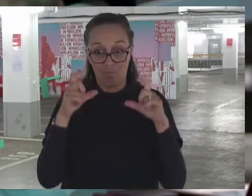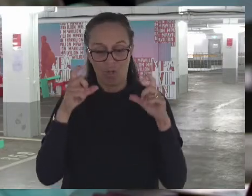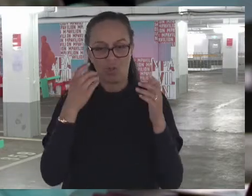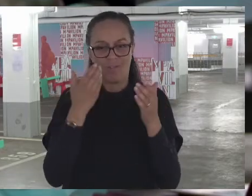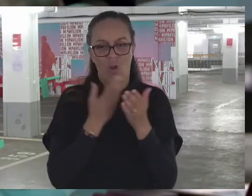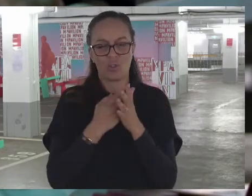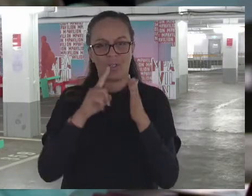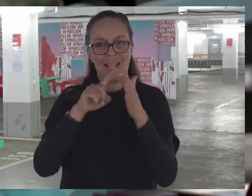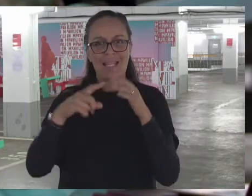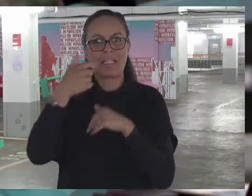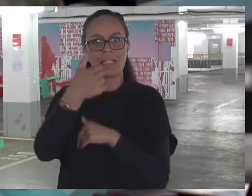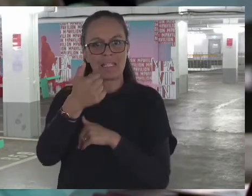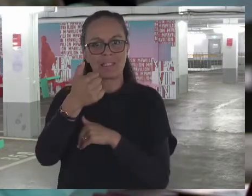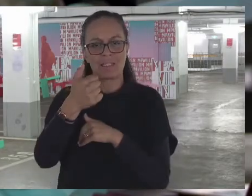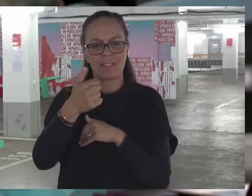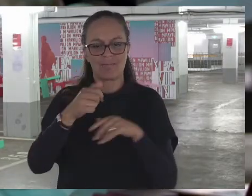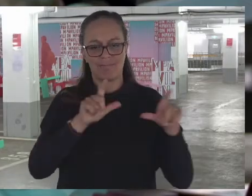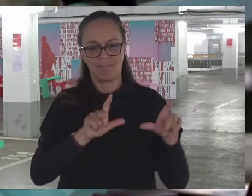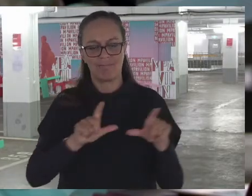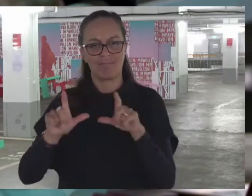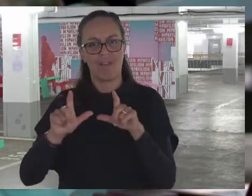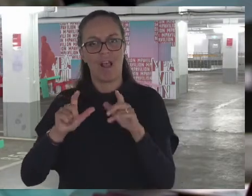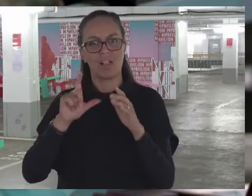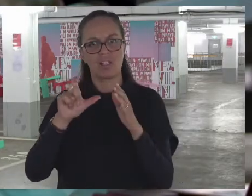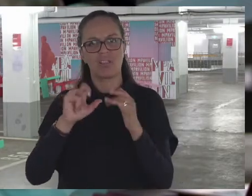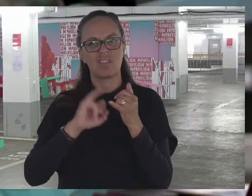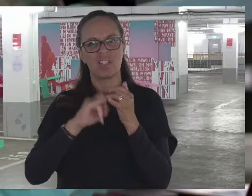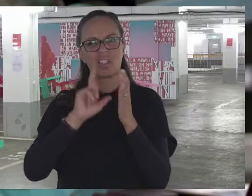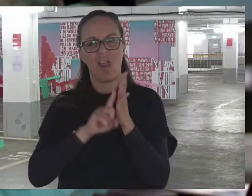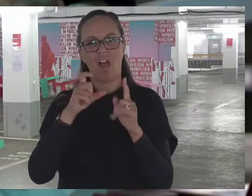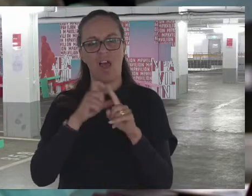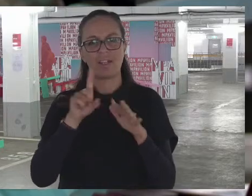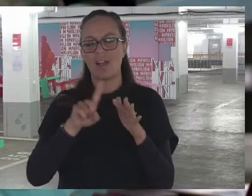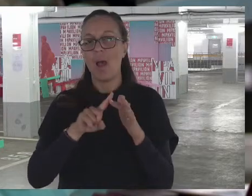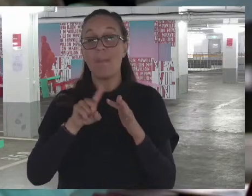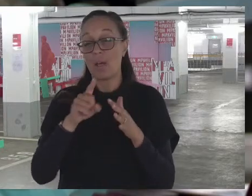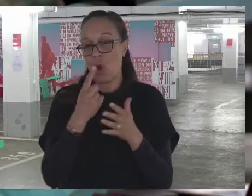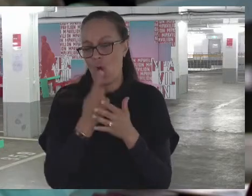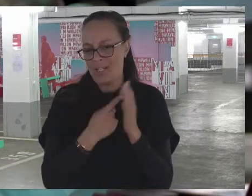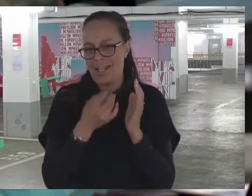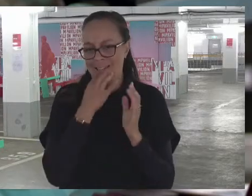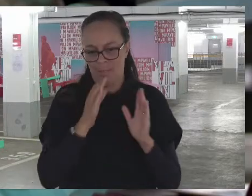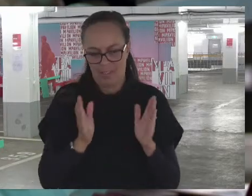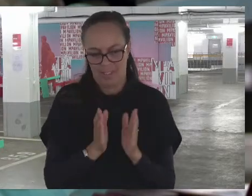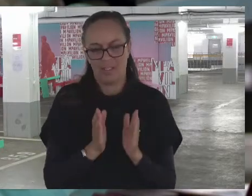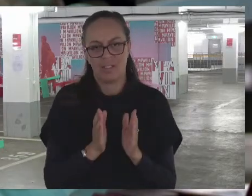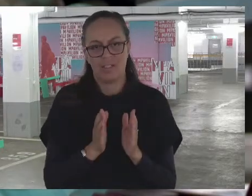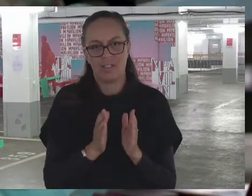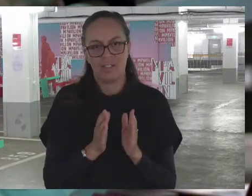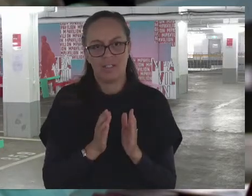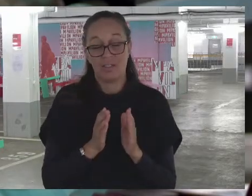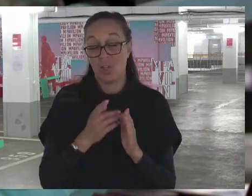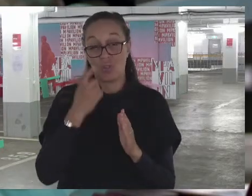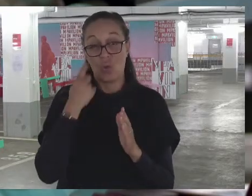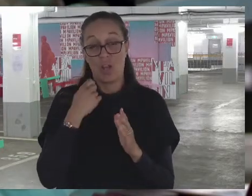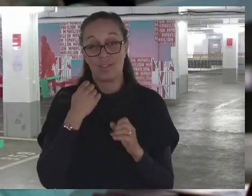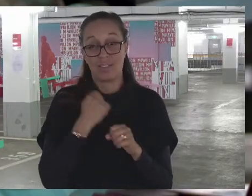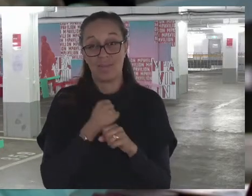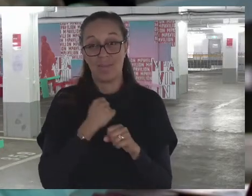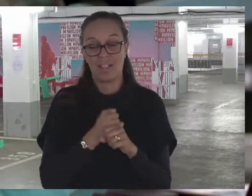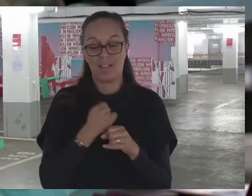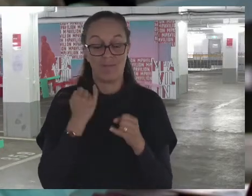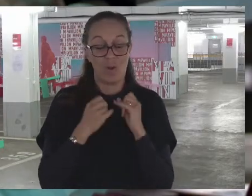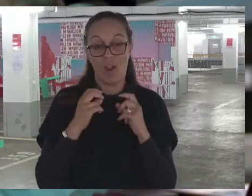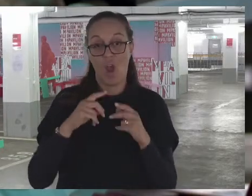I'm only using a portion of that. So to take that and to get a high quality scanned image was